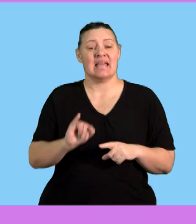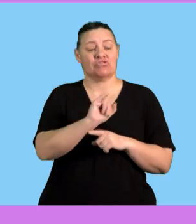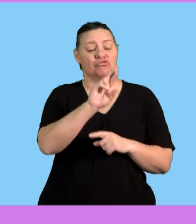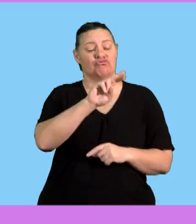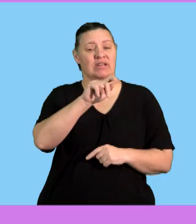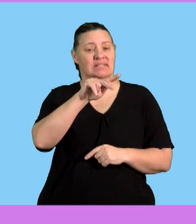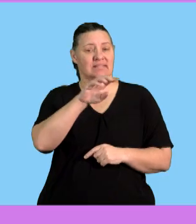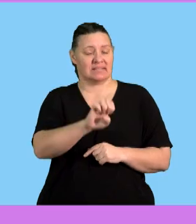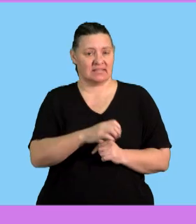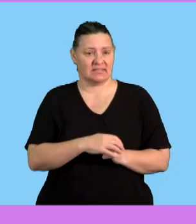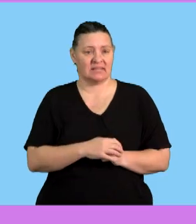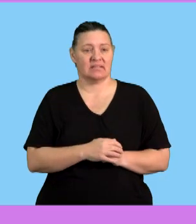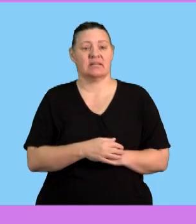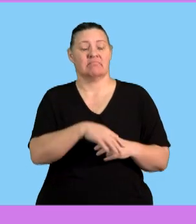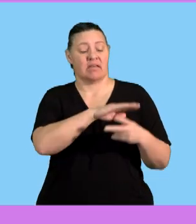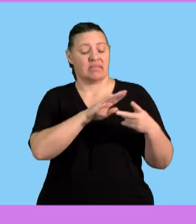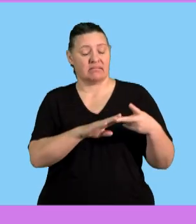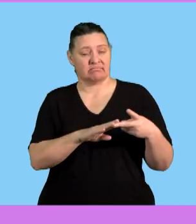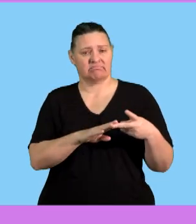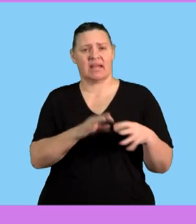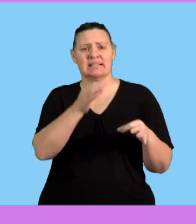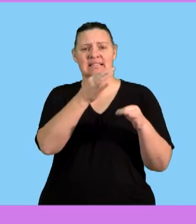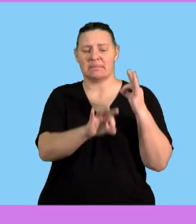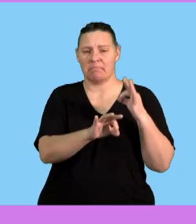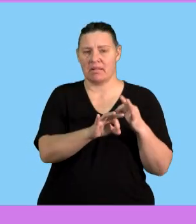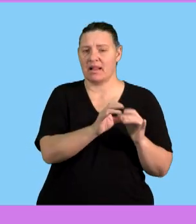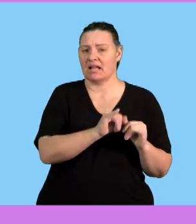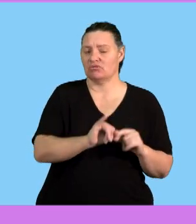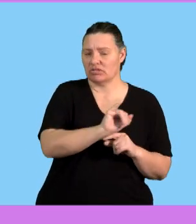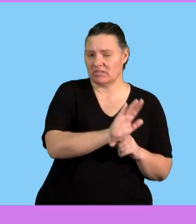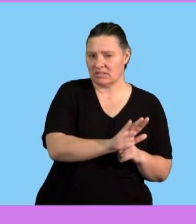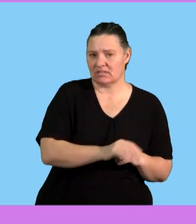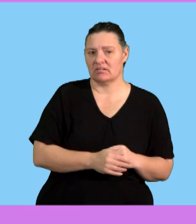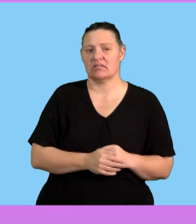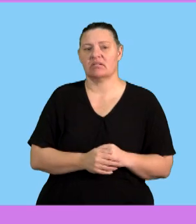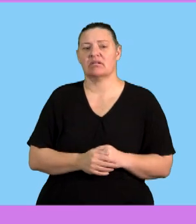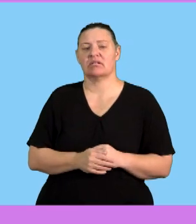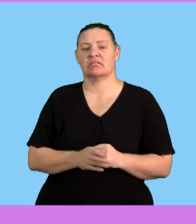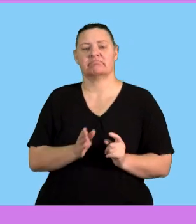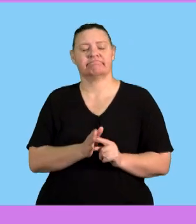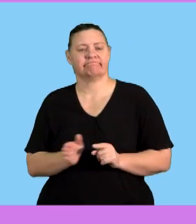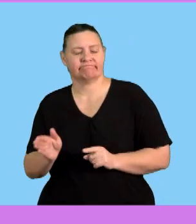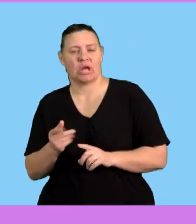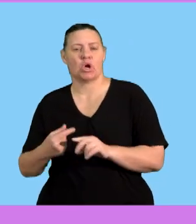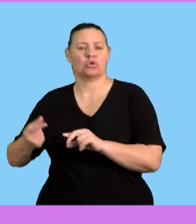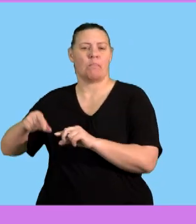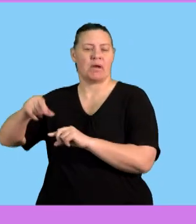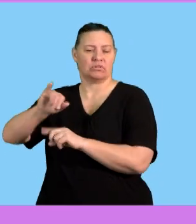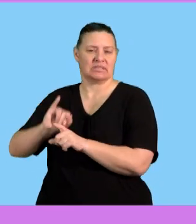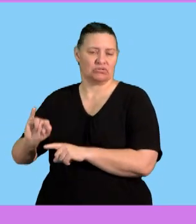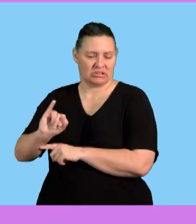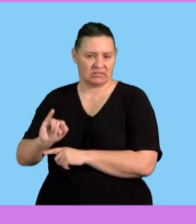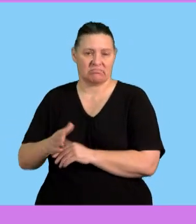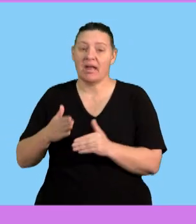an interest rate. Then we went on to simple interest, quickly stopped by compound